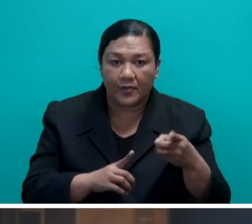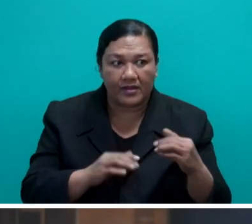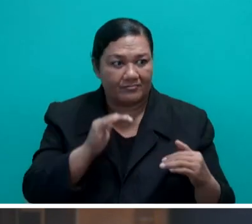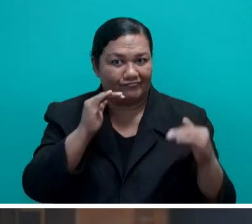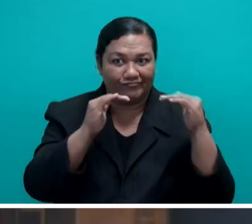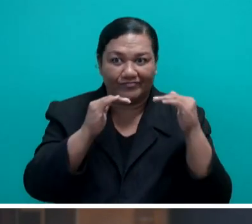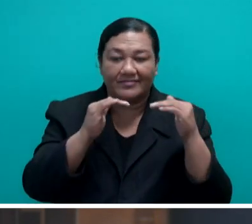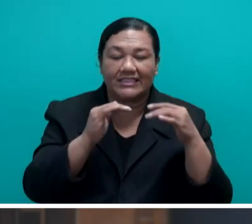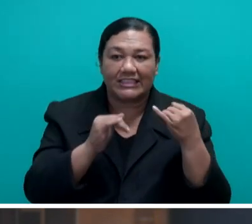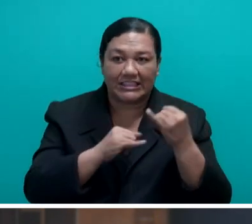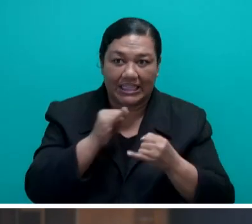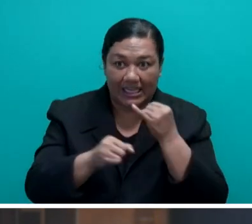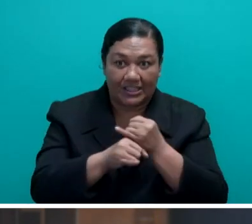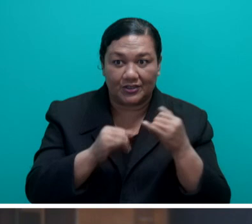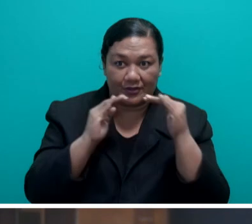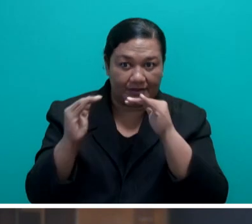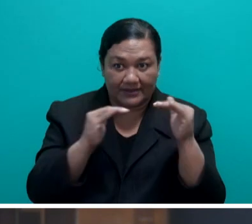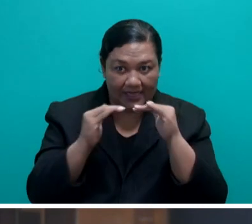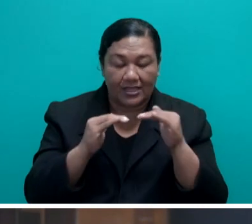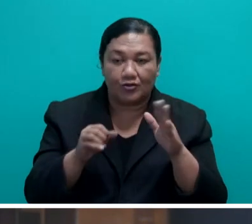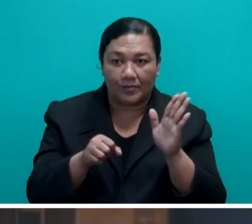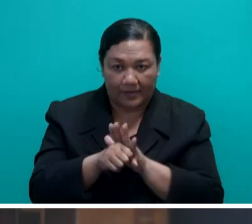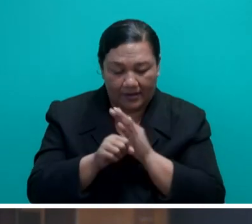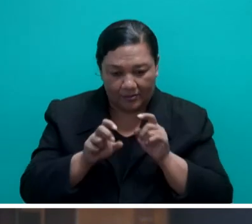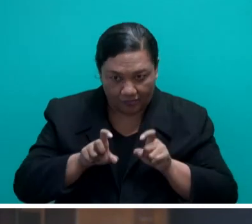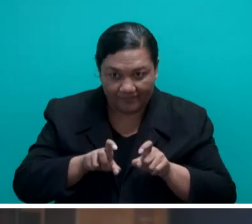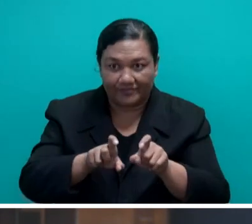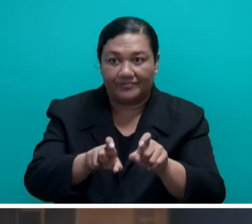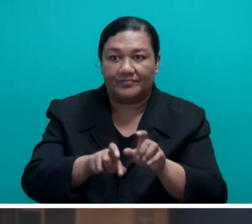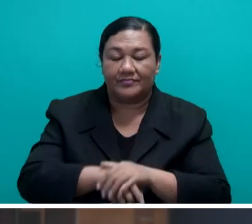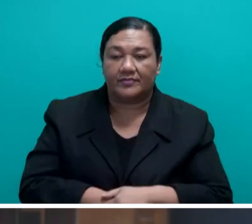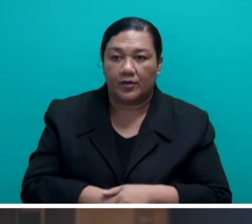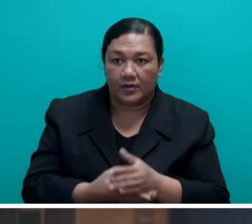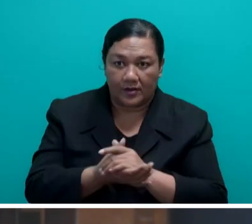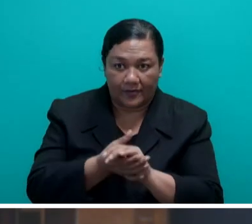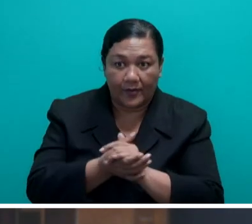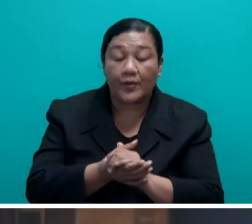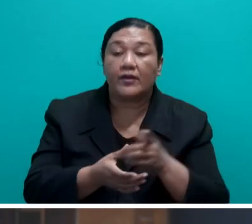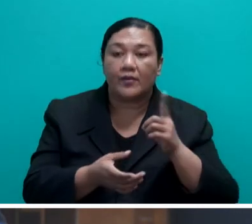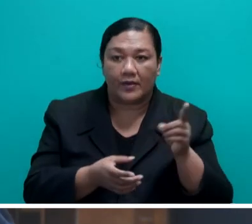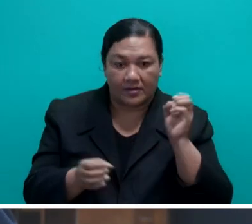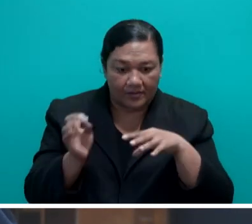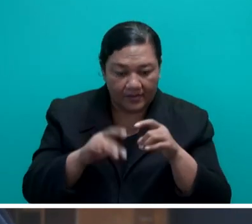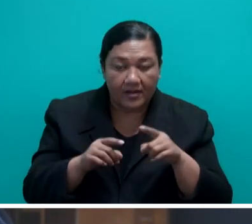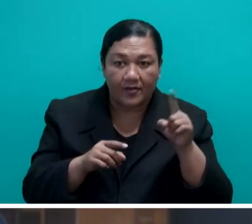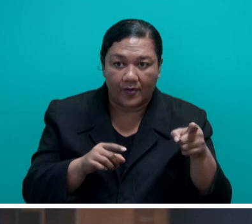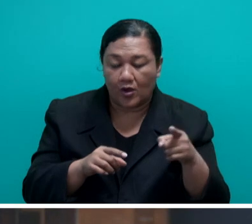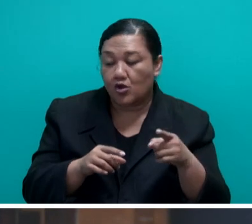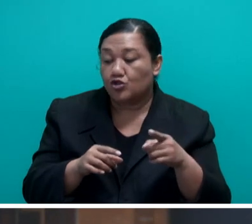and maintained at that level. We look forward to cooperating with Australia in the development priority